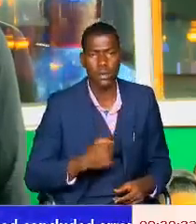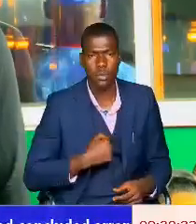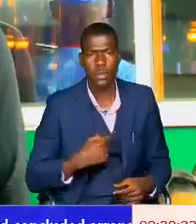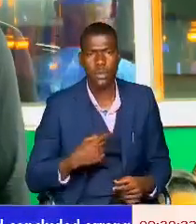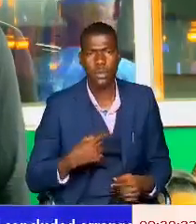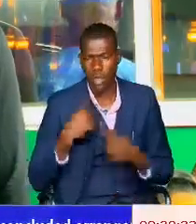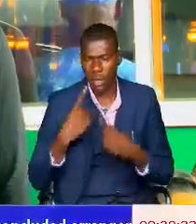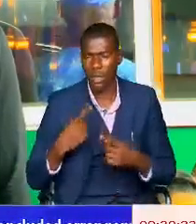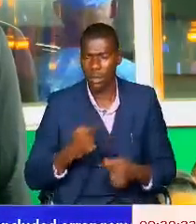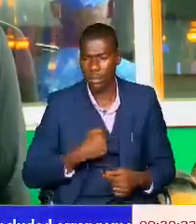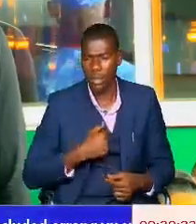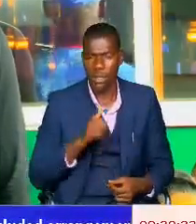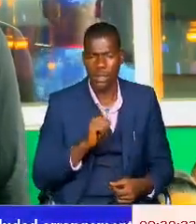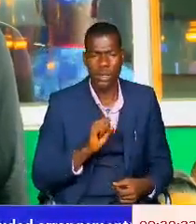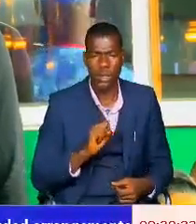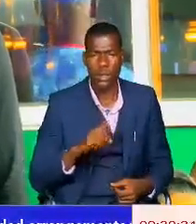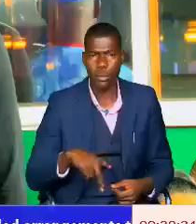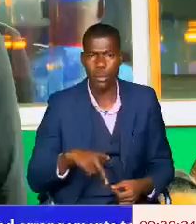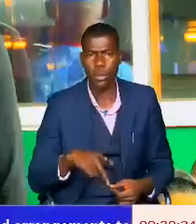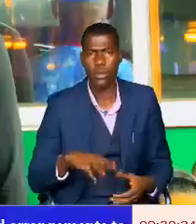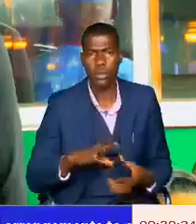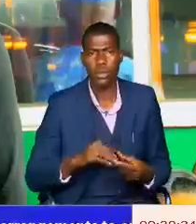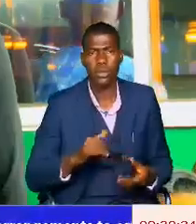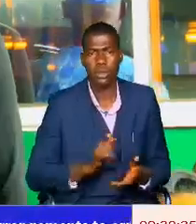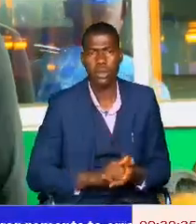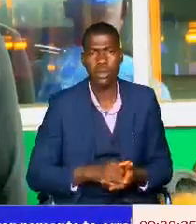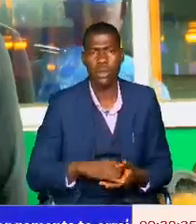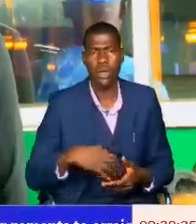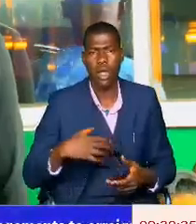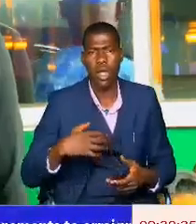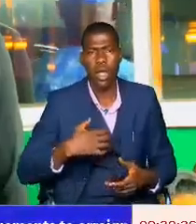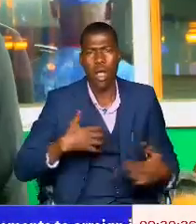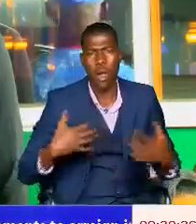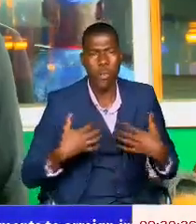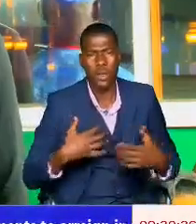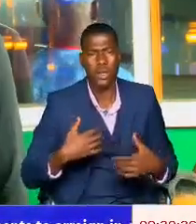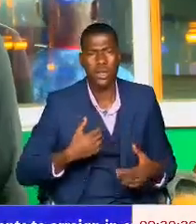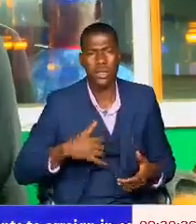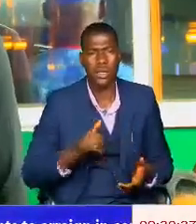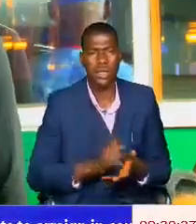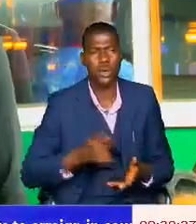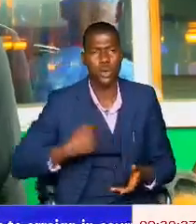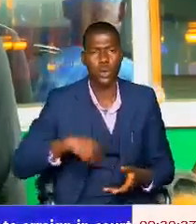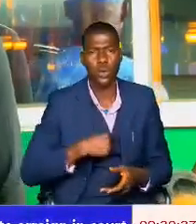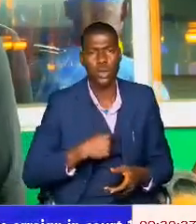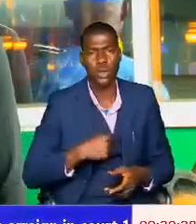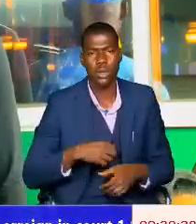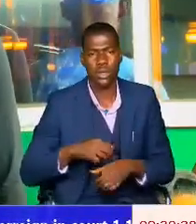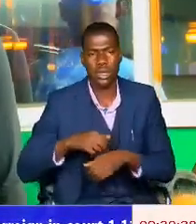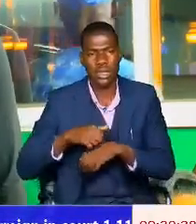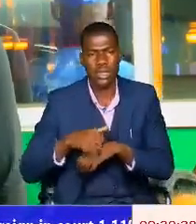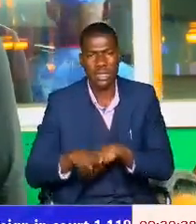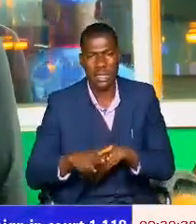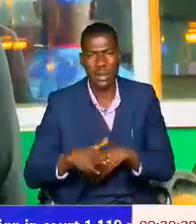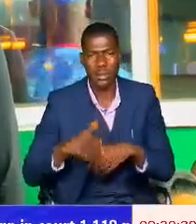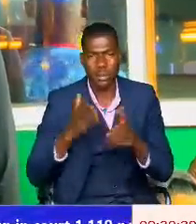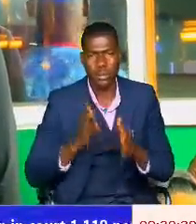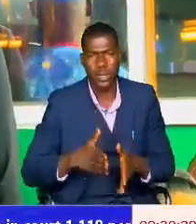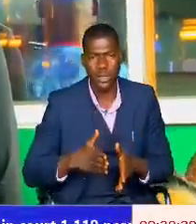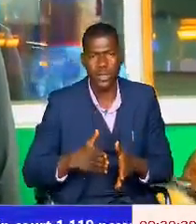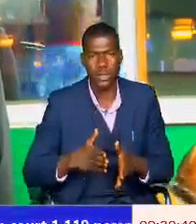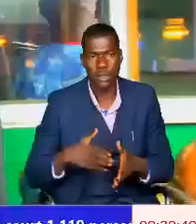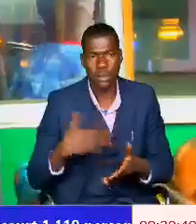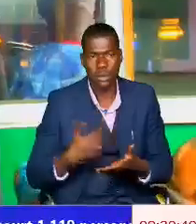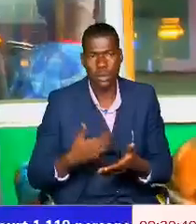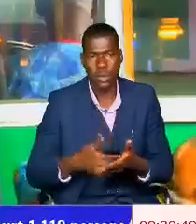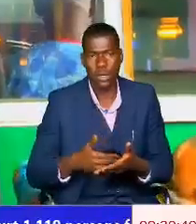yes, I am so. Then he said there's a complaint that we drove away the owner of the money, that he should not come back to the